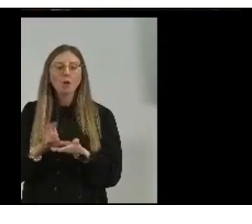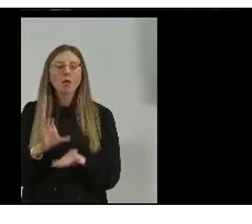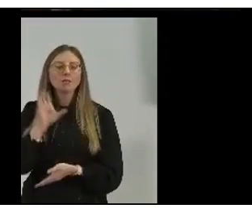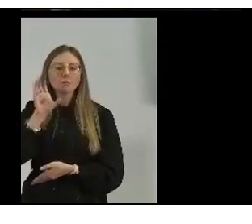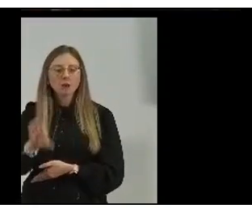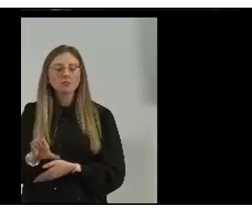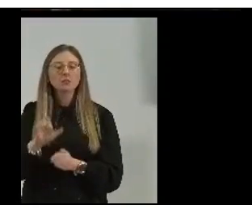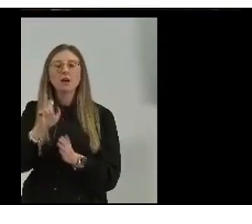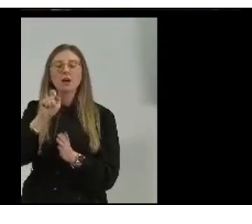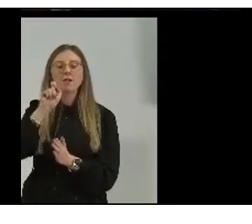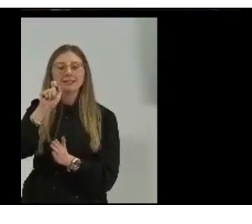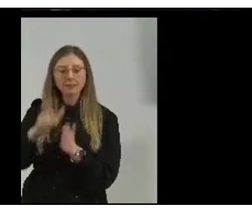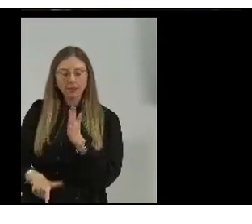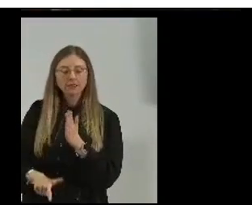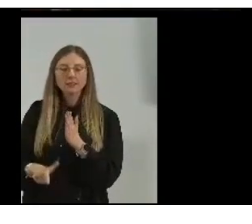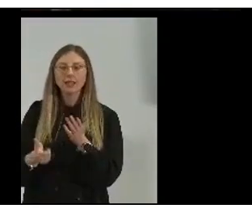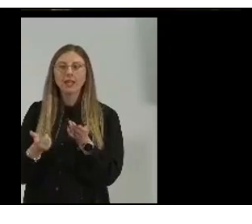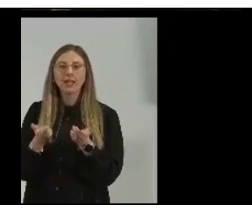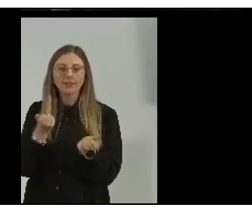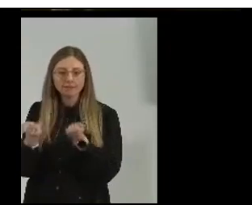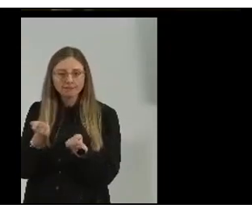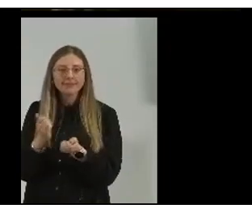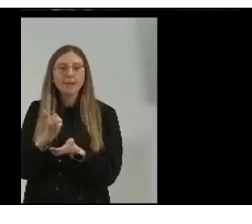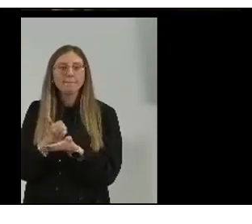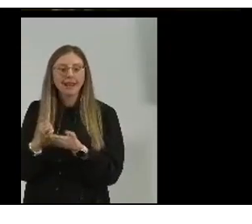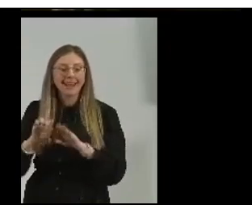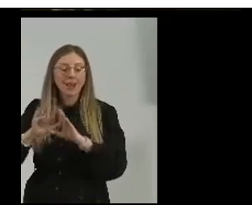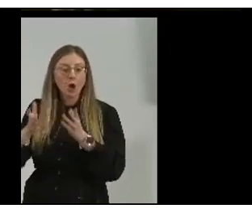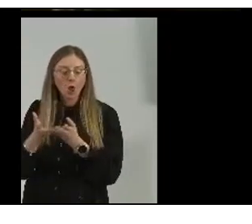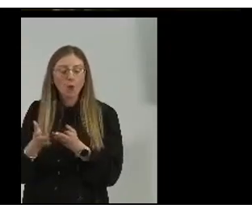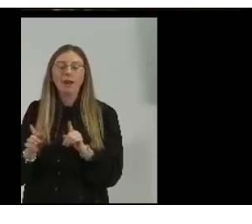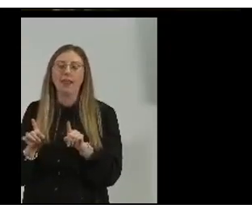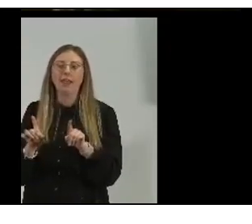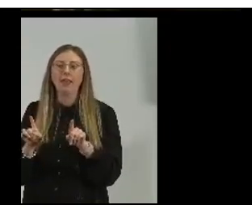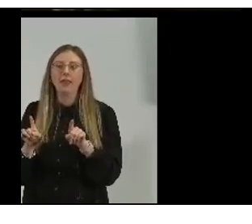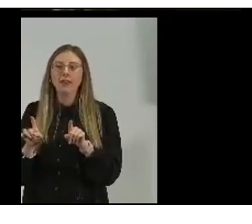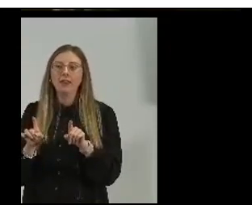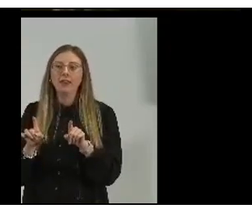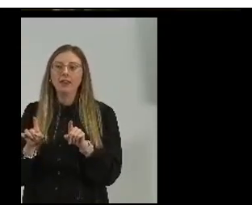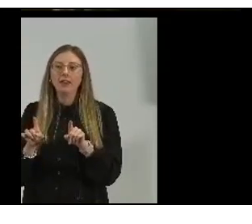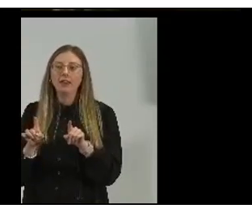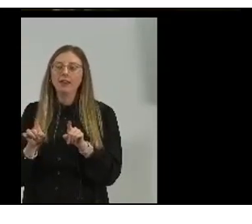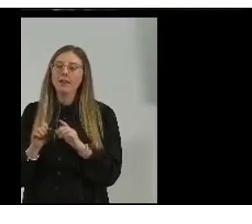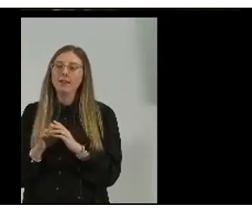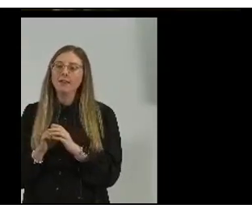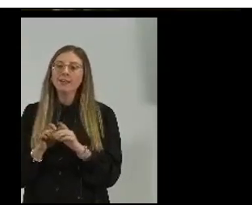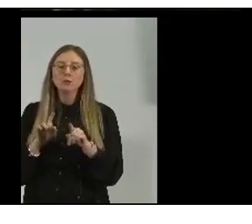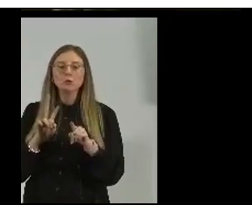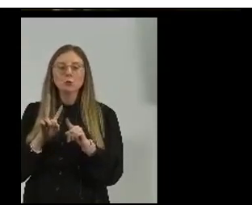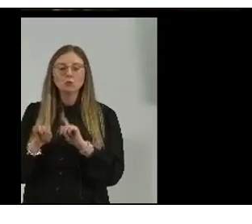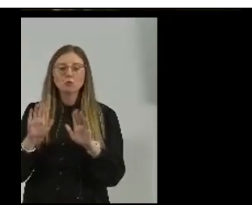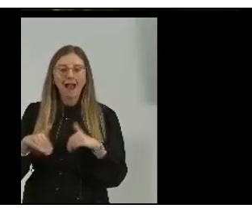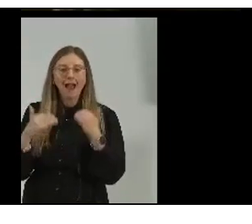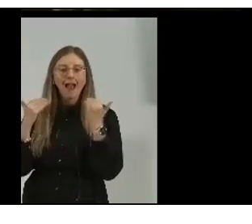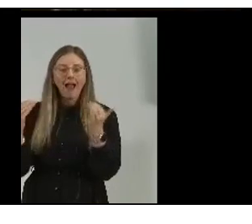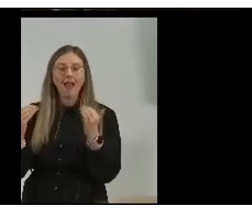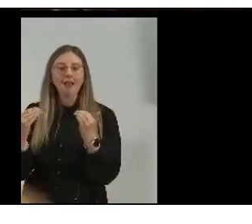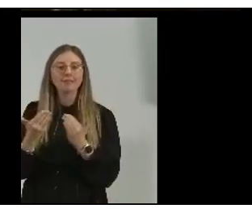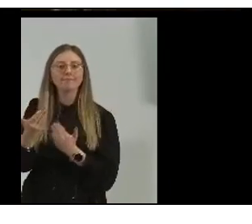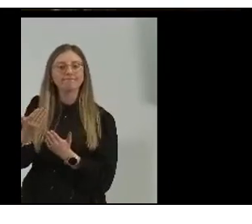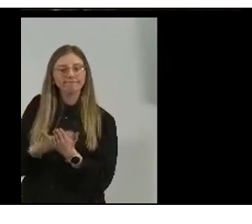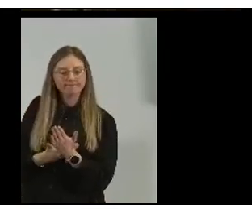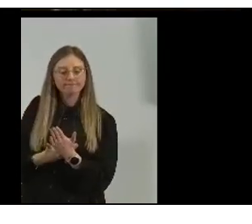our disability efforts for wealth and personal banking globally, and to be able to use my voice to advance the disability agenda